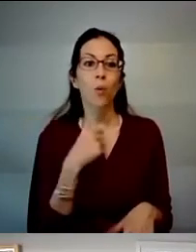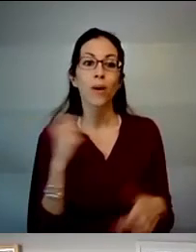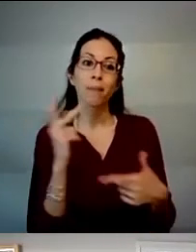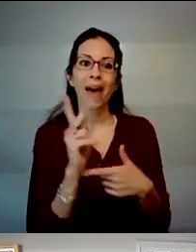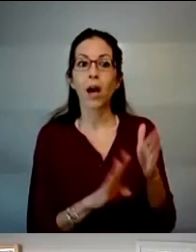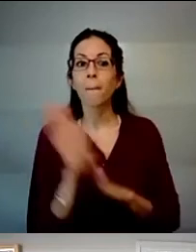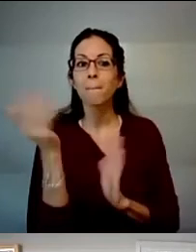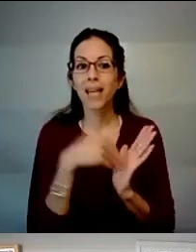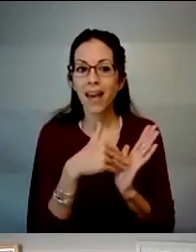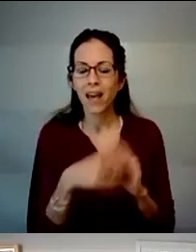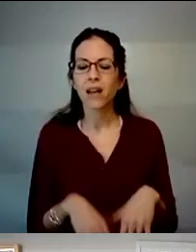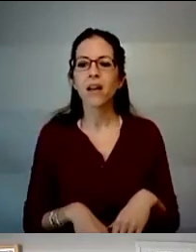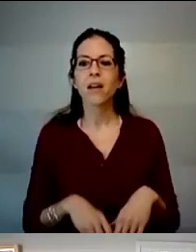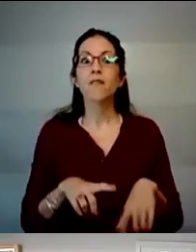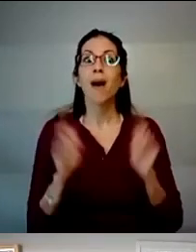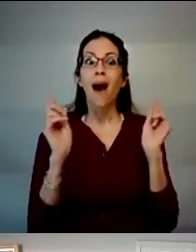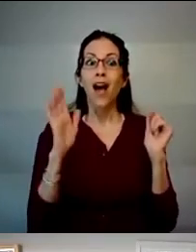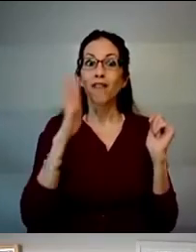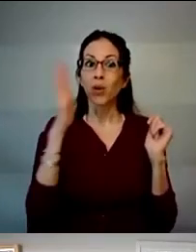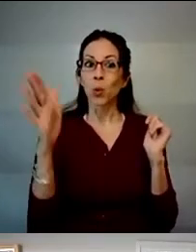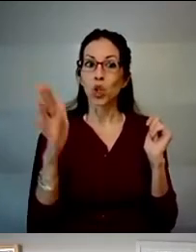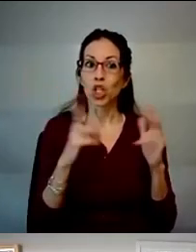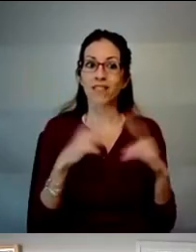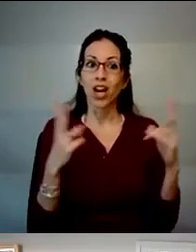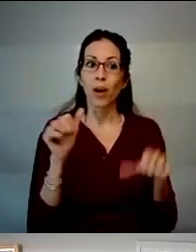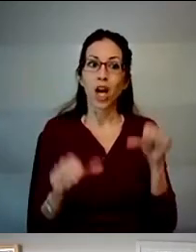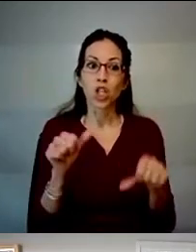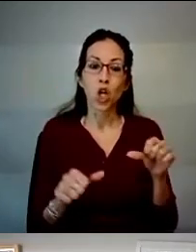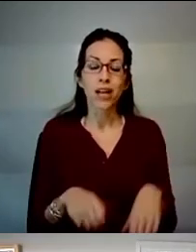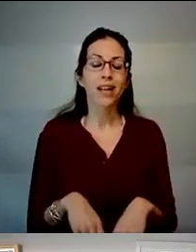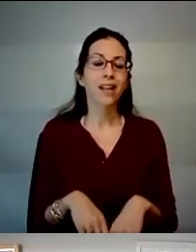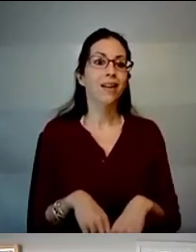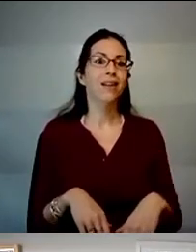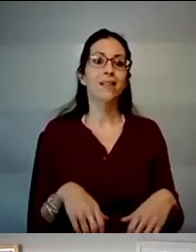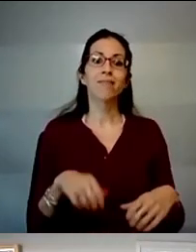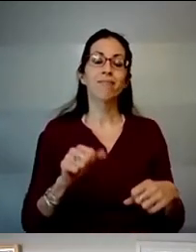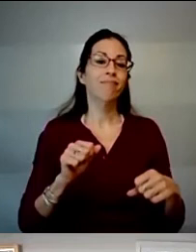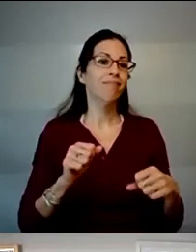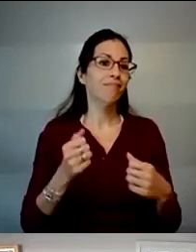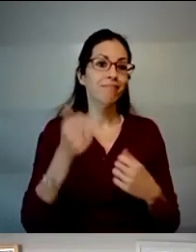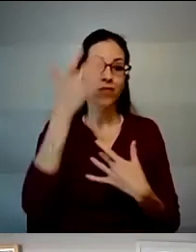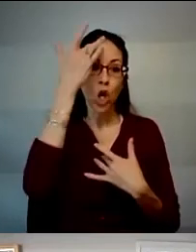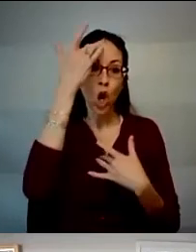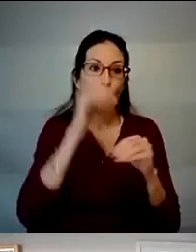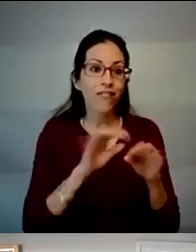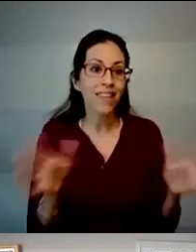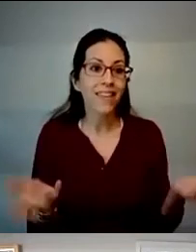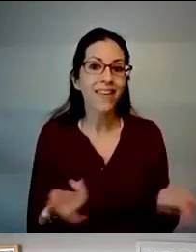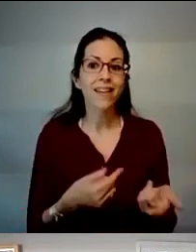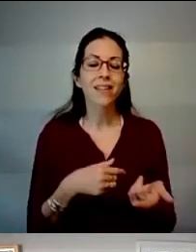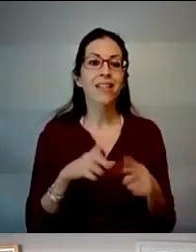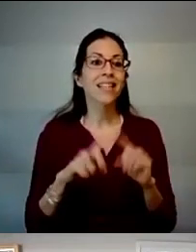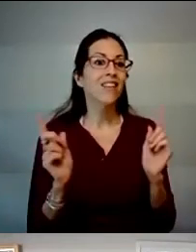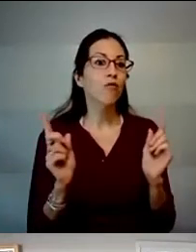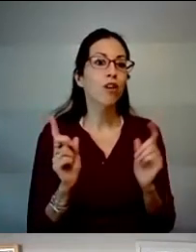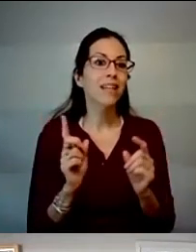but the future is kind of uncertain with, COVID and different, strains. So they're saying up a little bit.